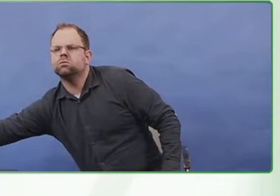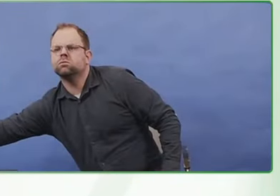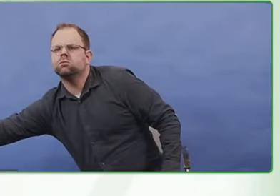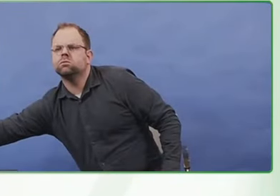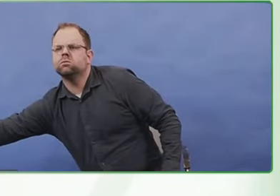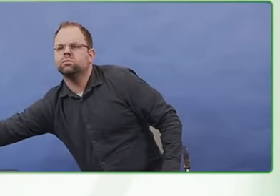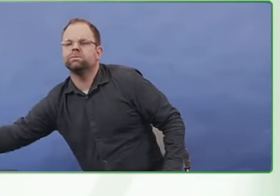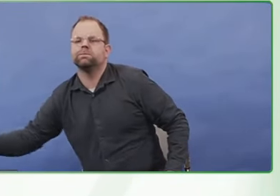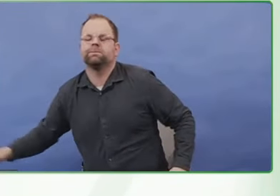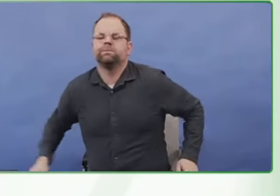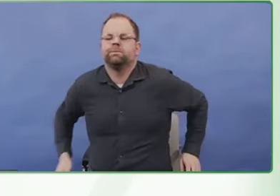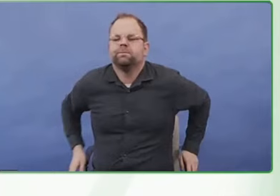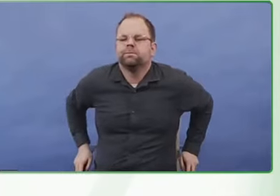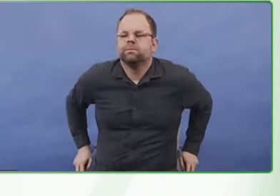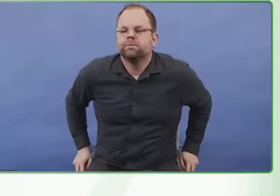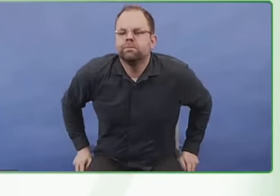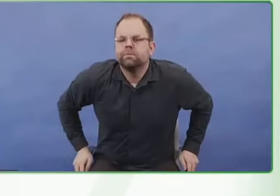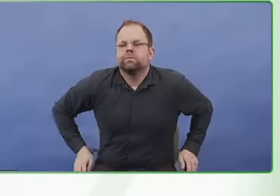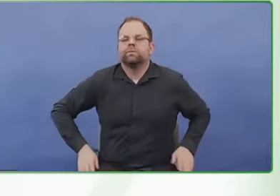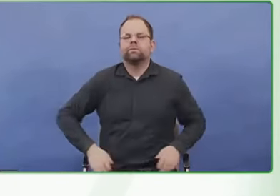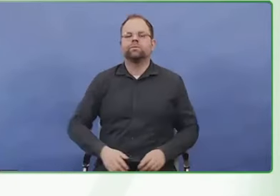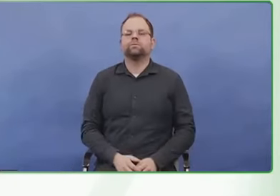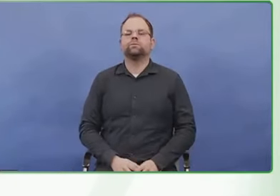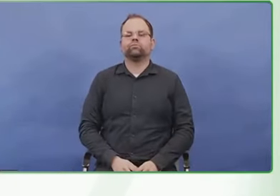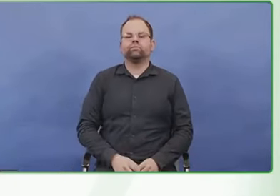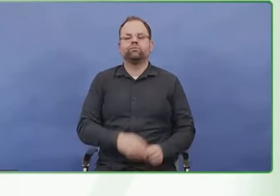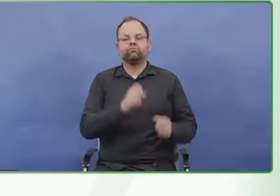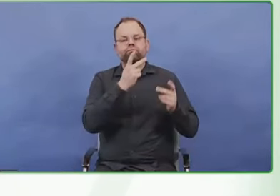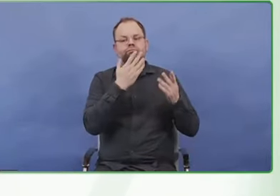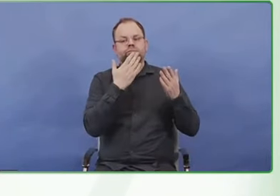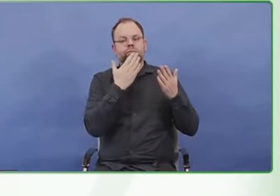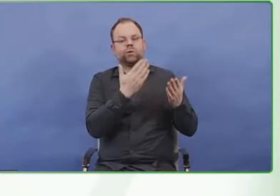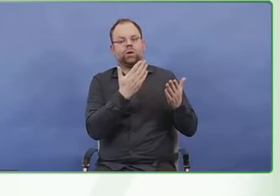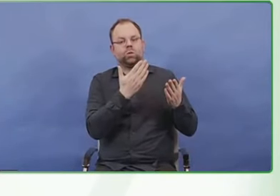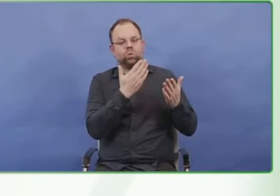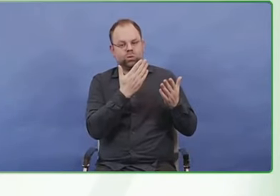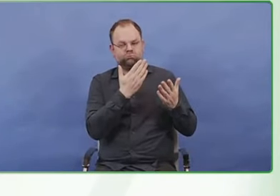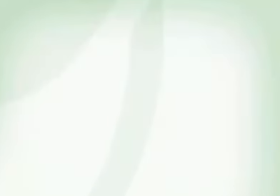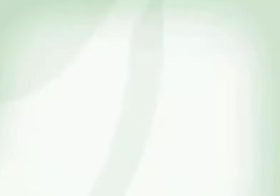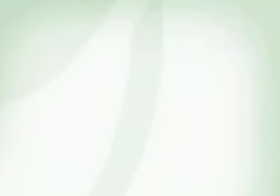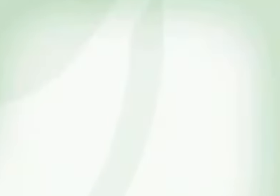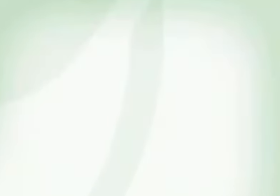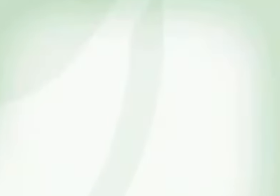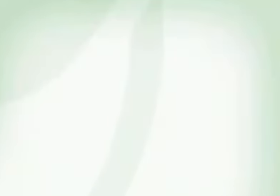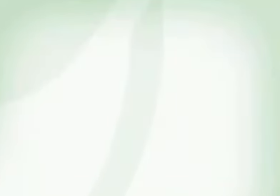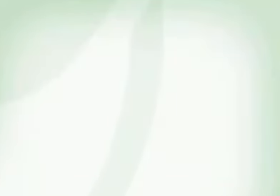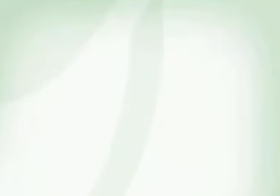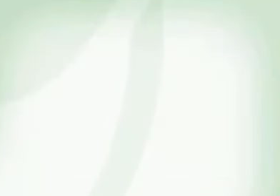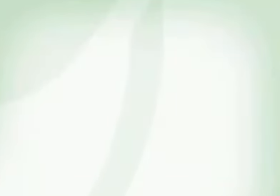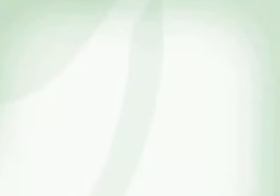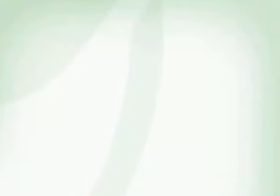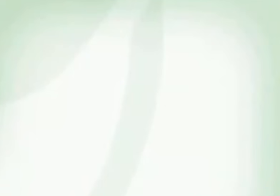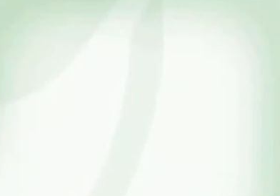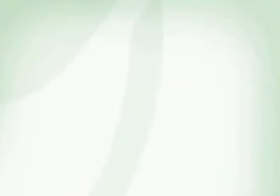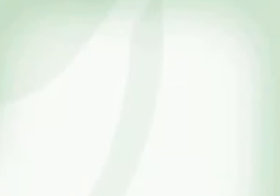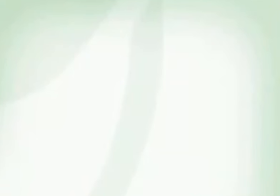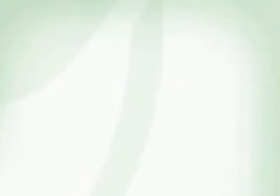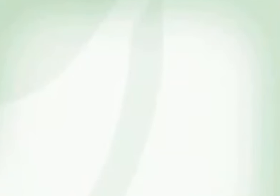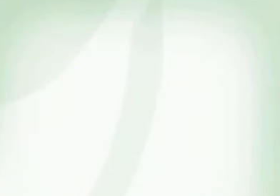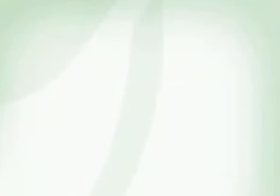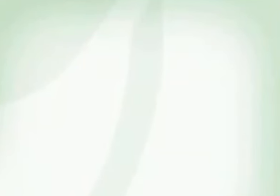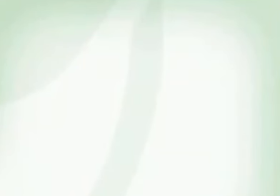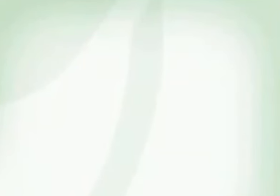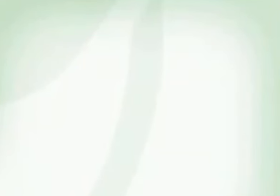our distinguished guests as well. So last but by no means least, and I'm delighted that he's here in the room with us, we're going to have a presentation